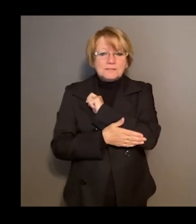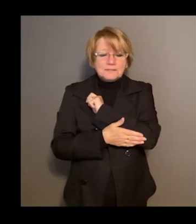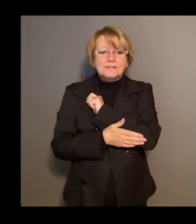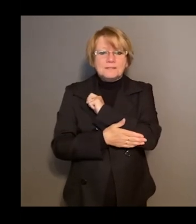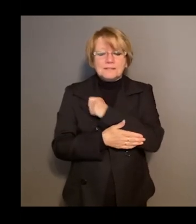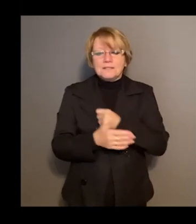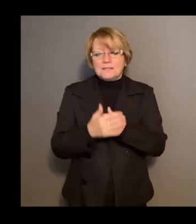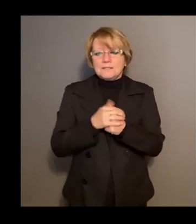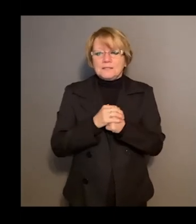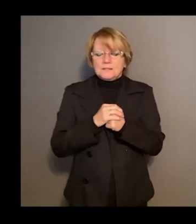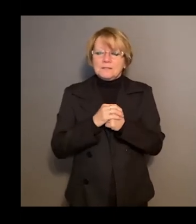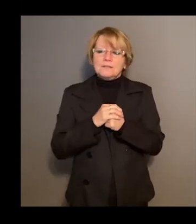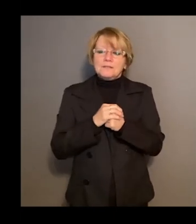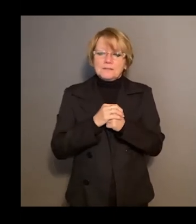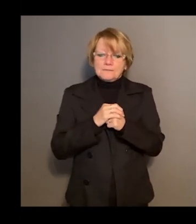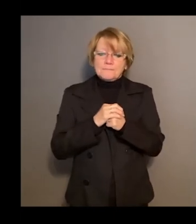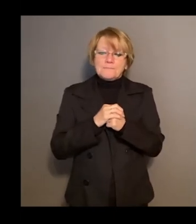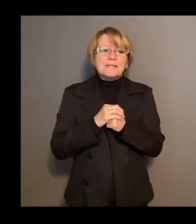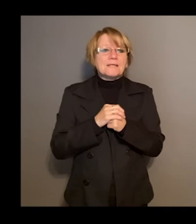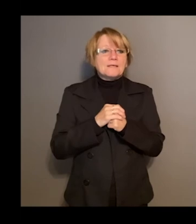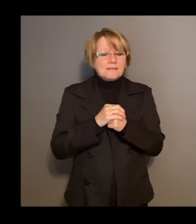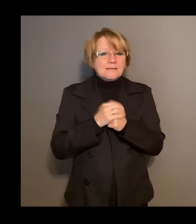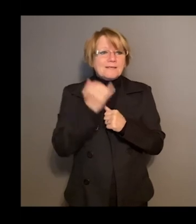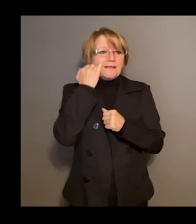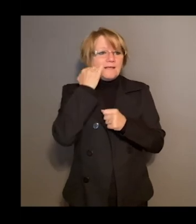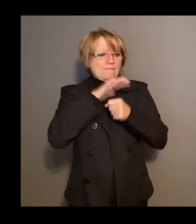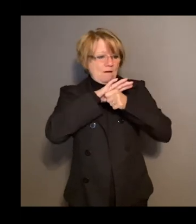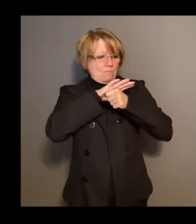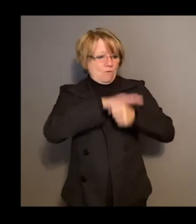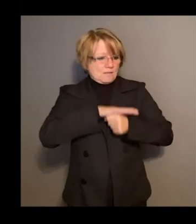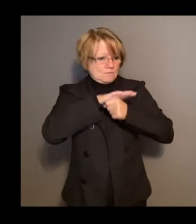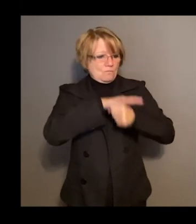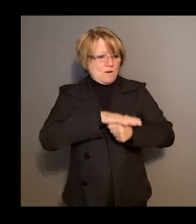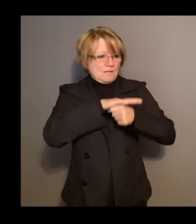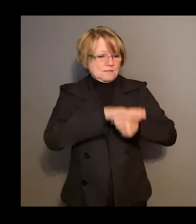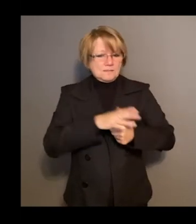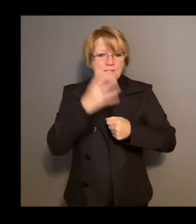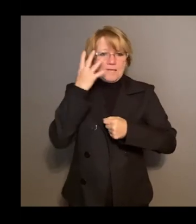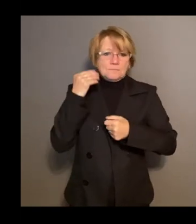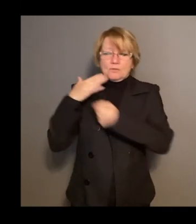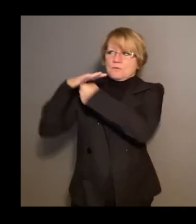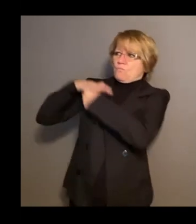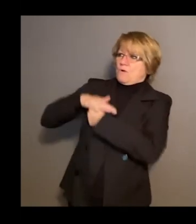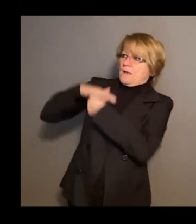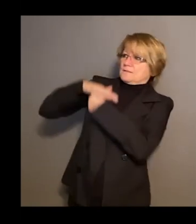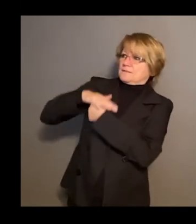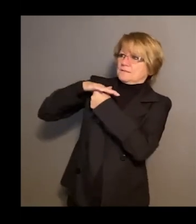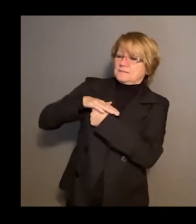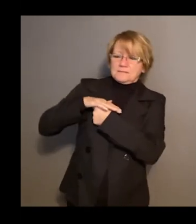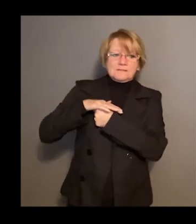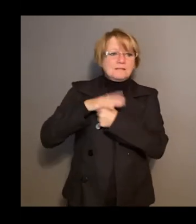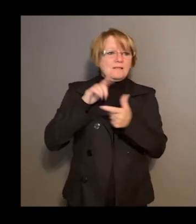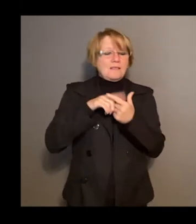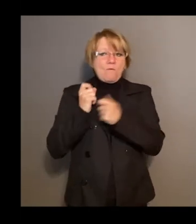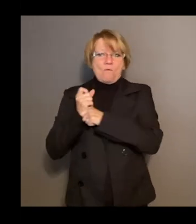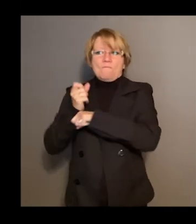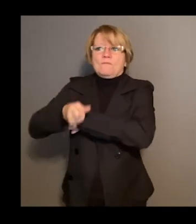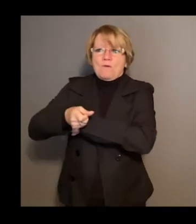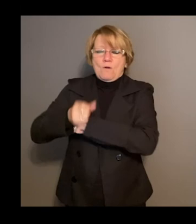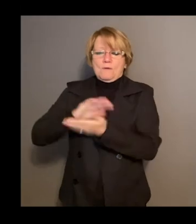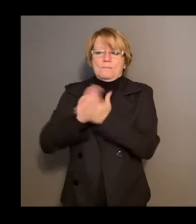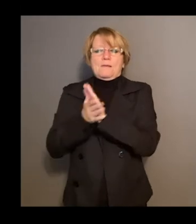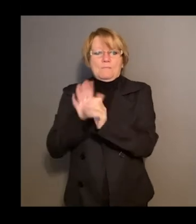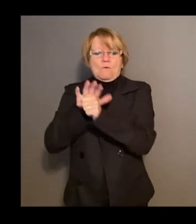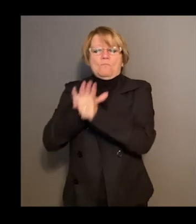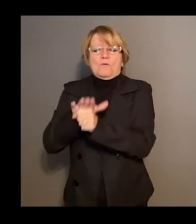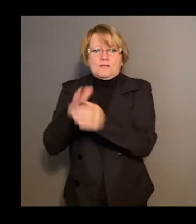this line from J. Cole, right? What's good at the oppressor gets oppressed for so long, and then the oppressed overthrows the oppressor, and